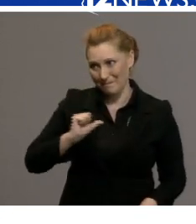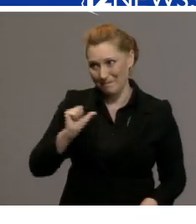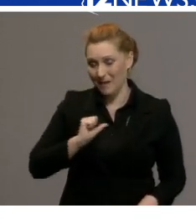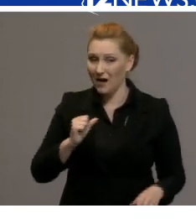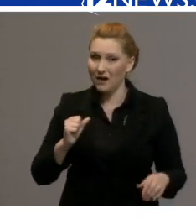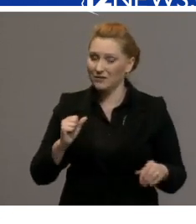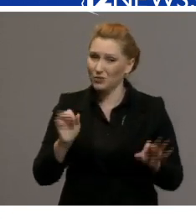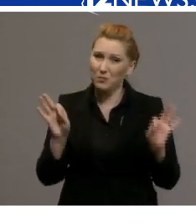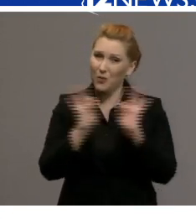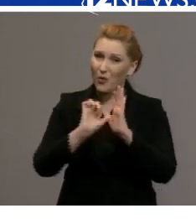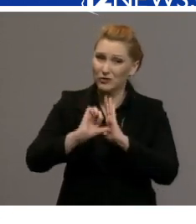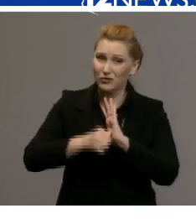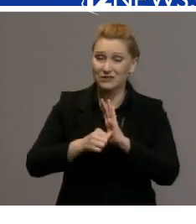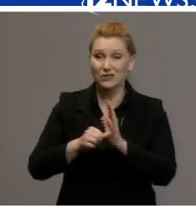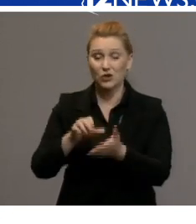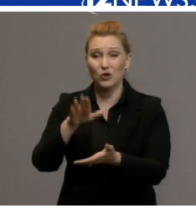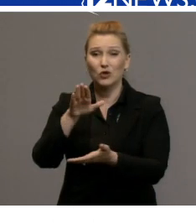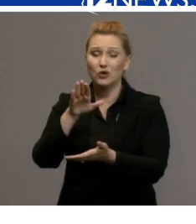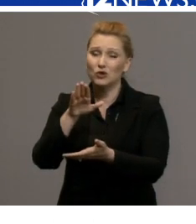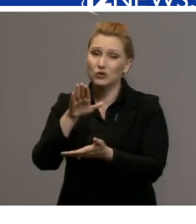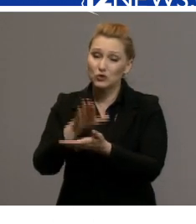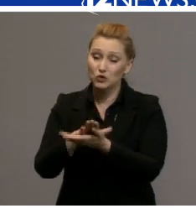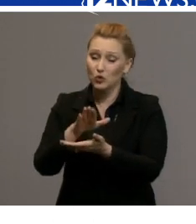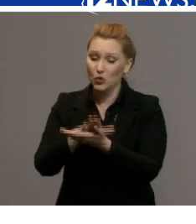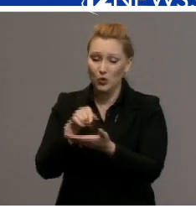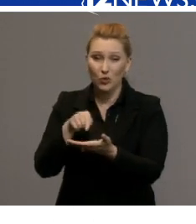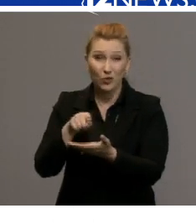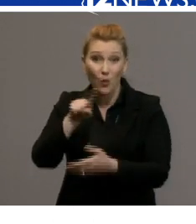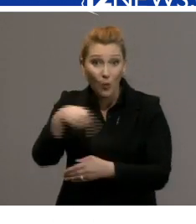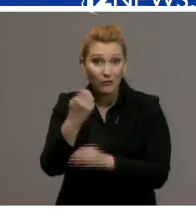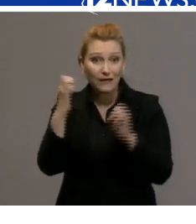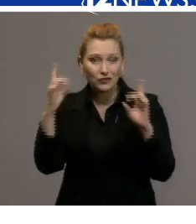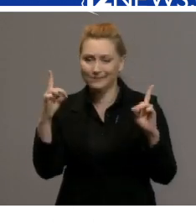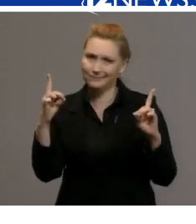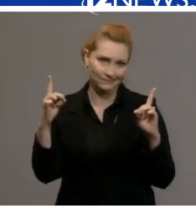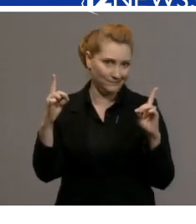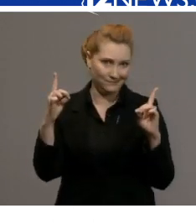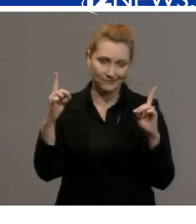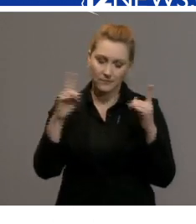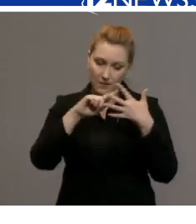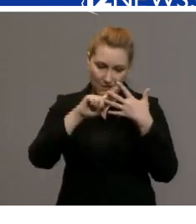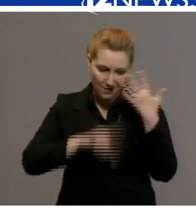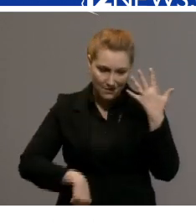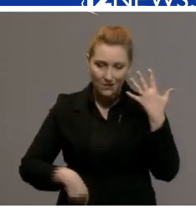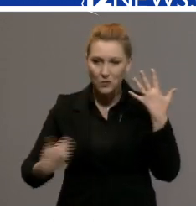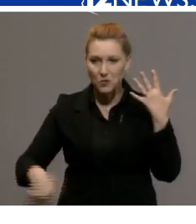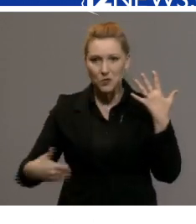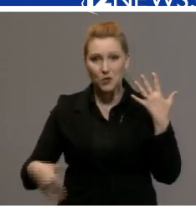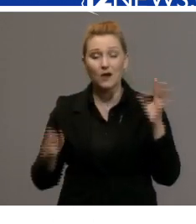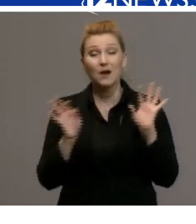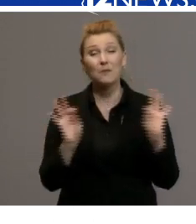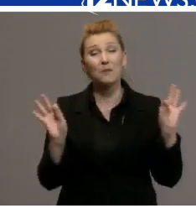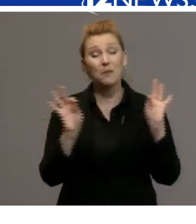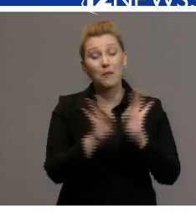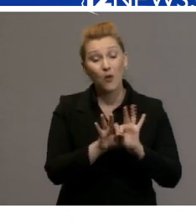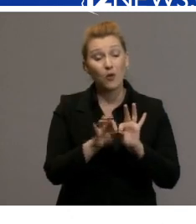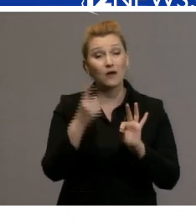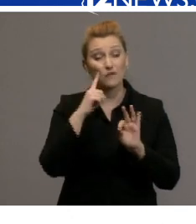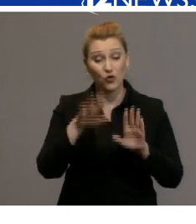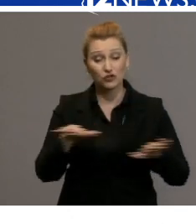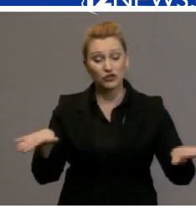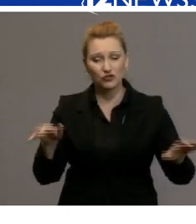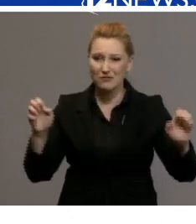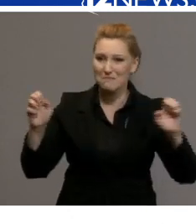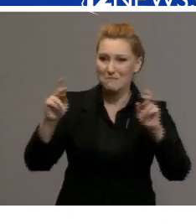school supplies so much more than education. And so it's important to get these children back into school, back into a normal